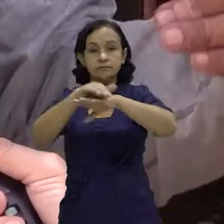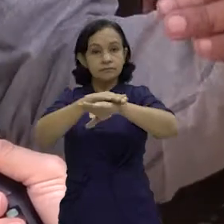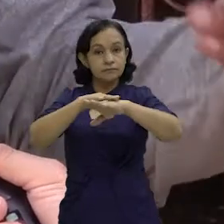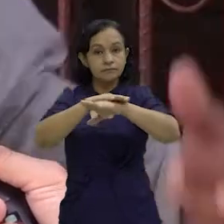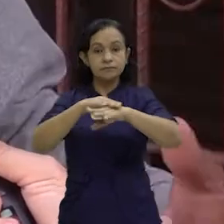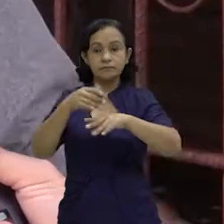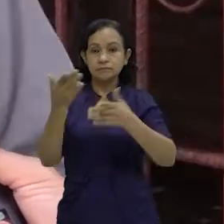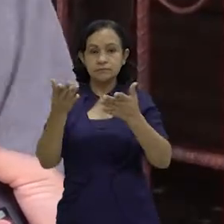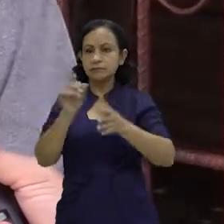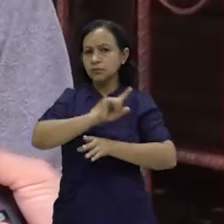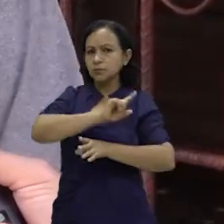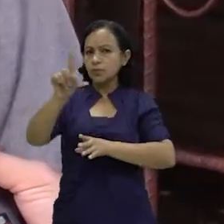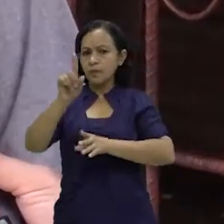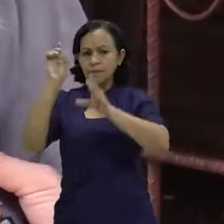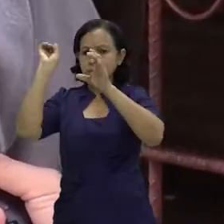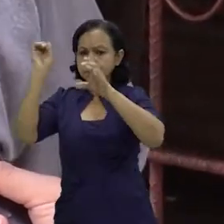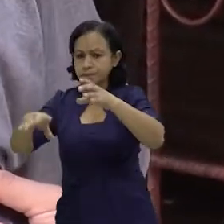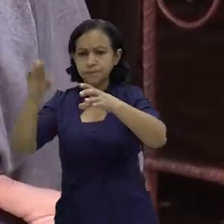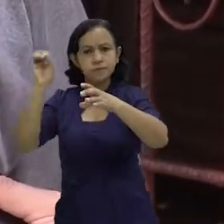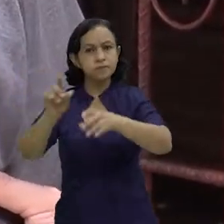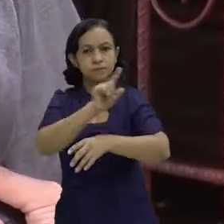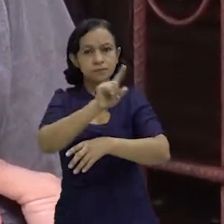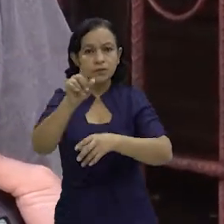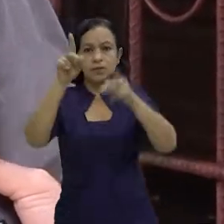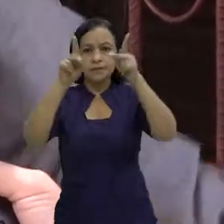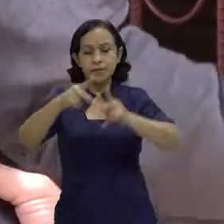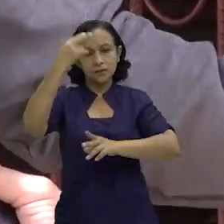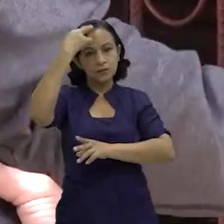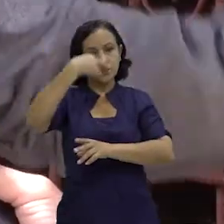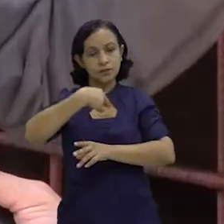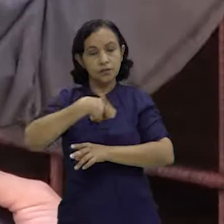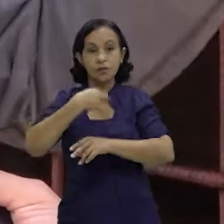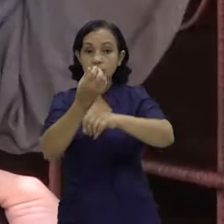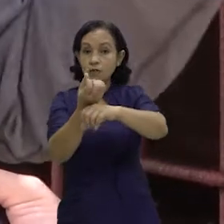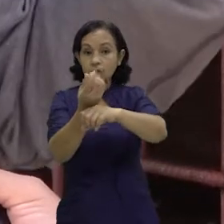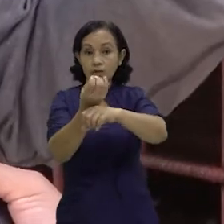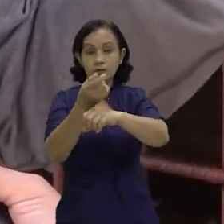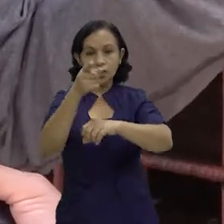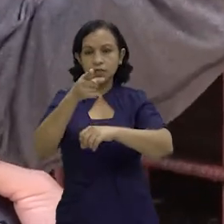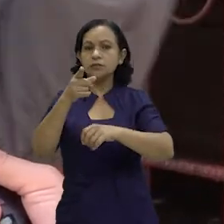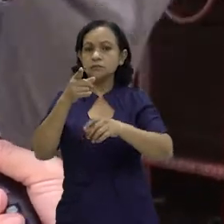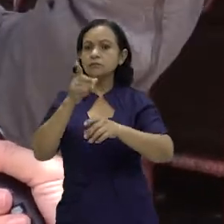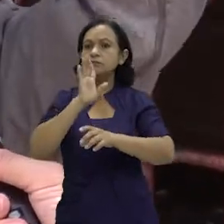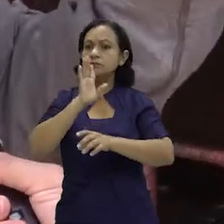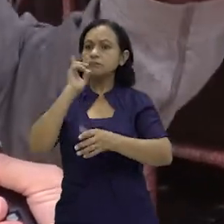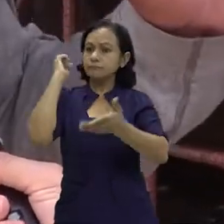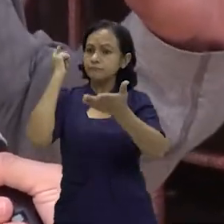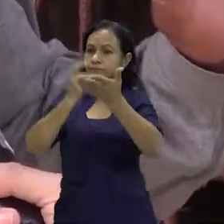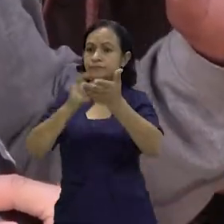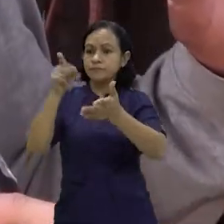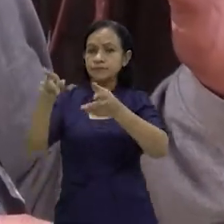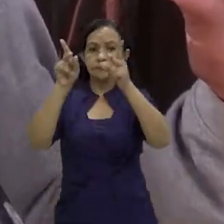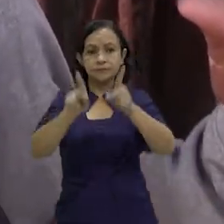give them authority to be able to throw garbage and the authority is necessary, because in all cases it be the alcalds to put a hard hand with